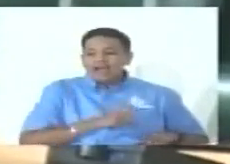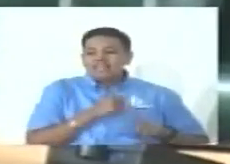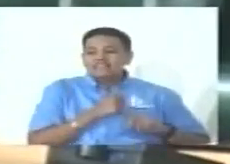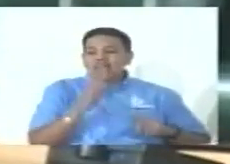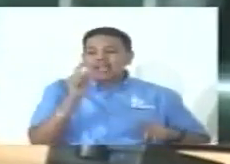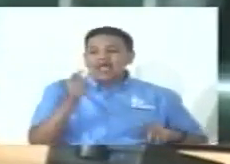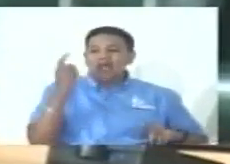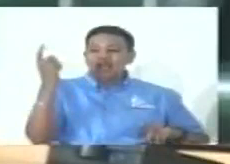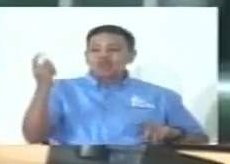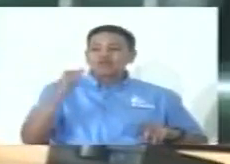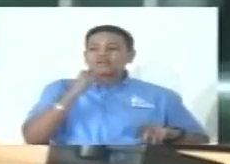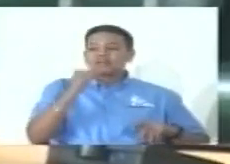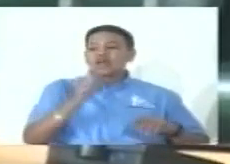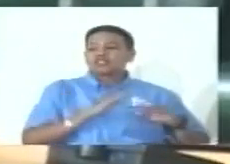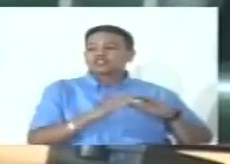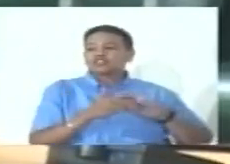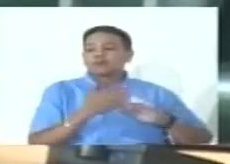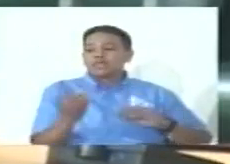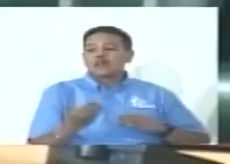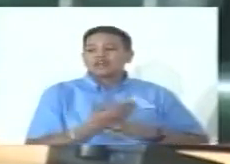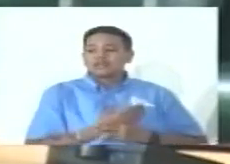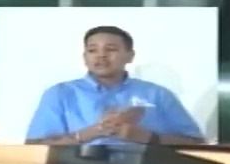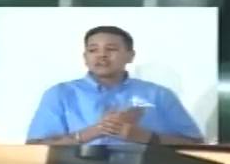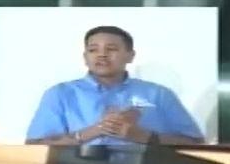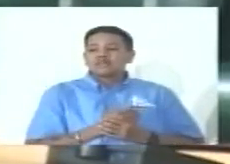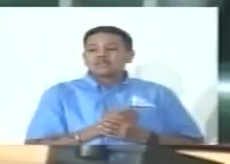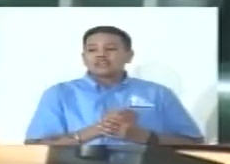alone was not Jamaica.